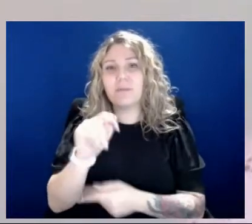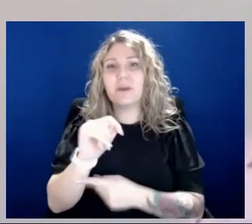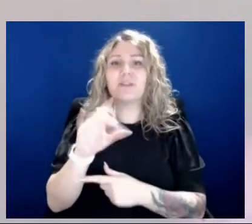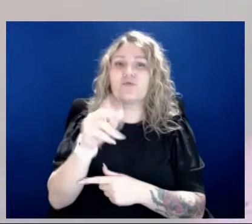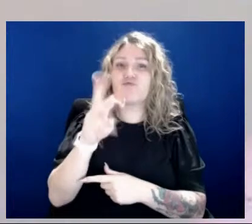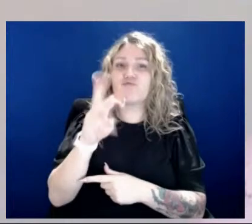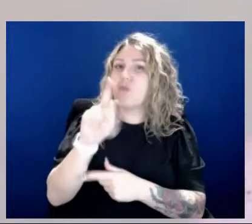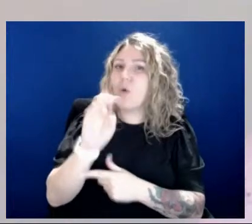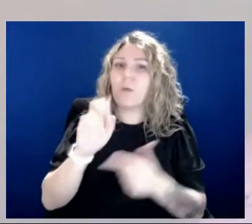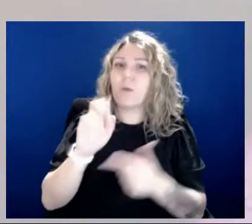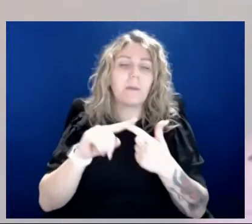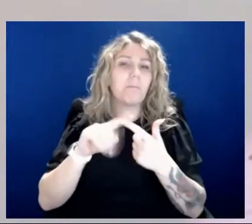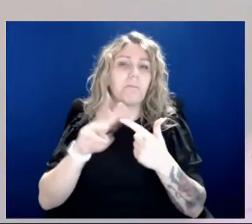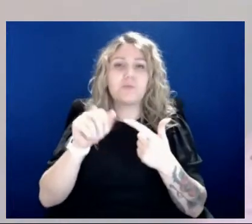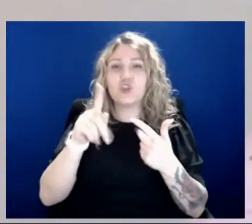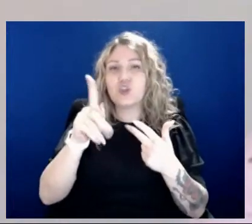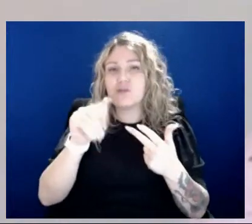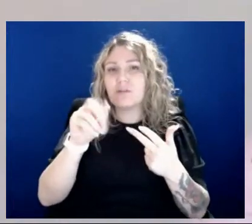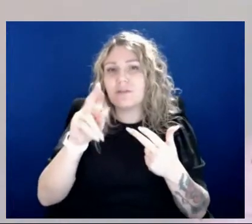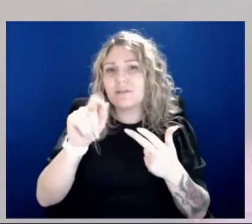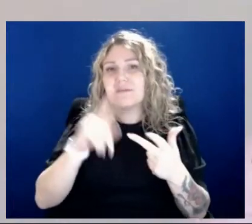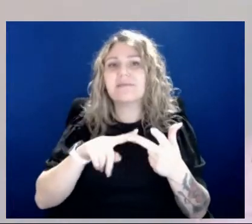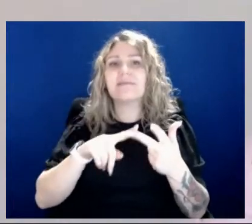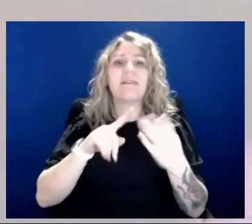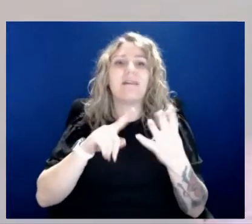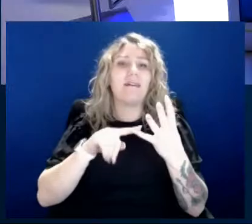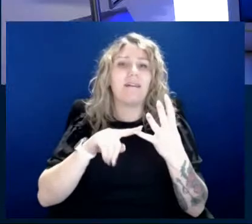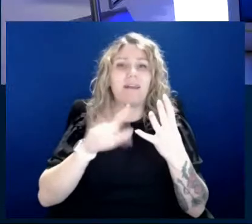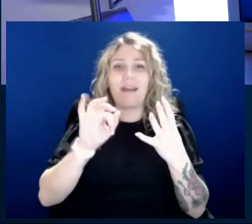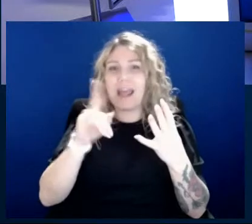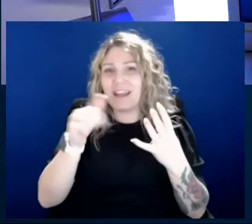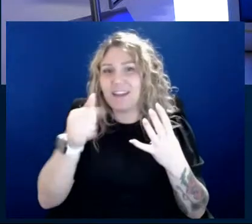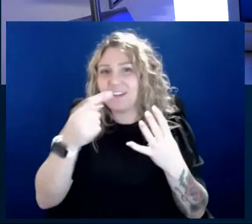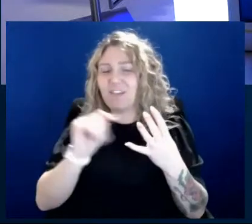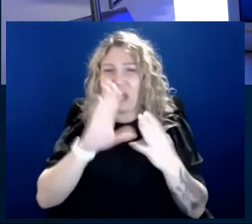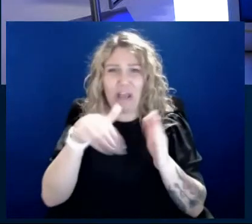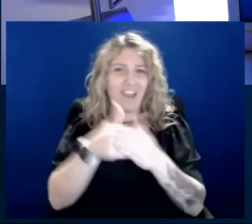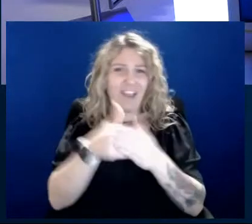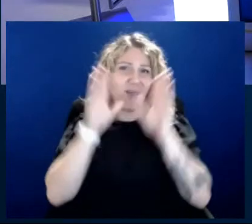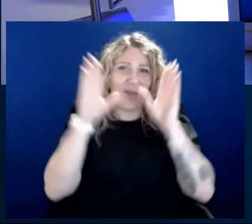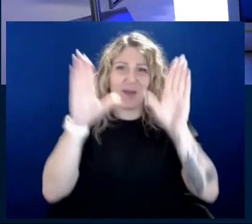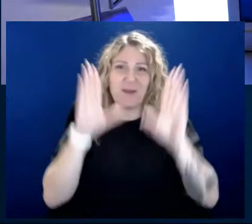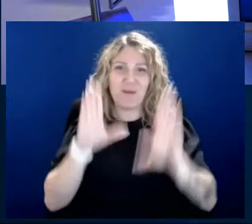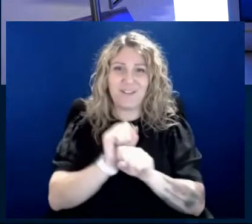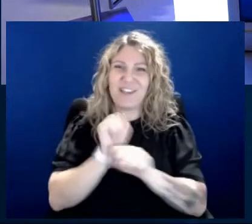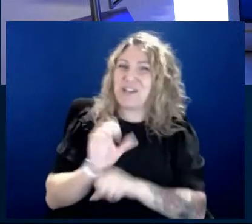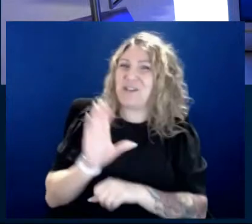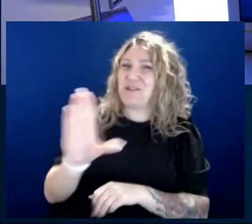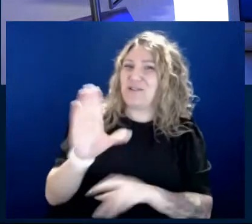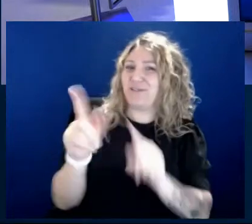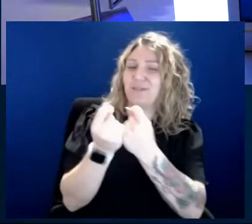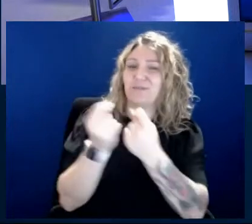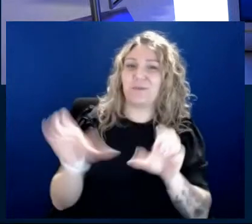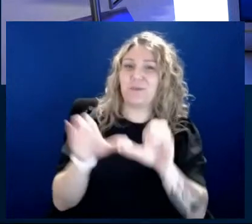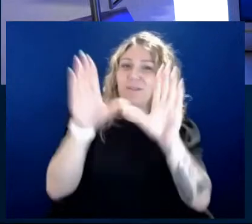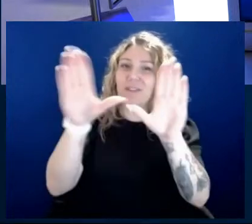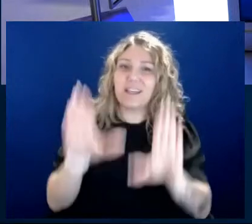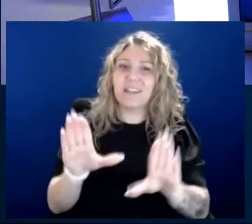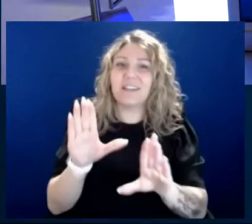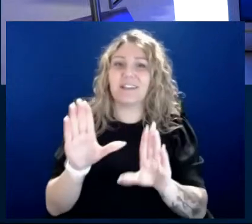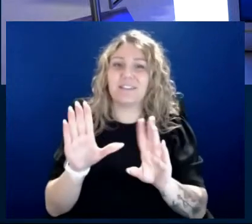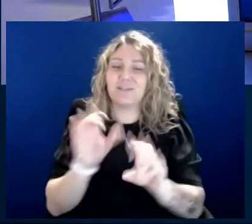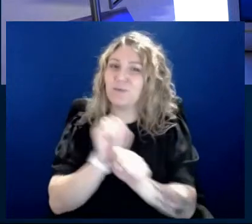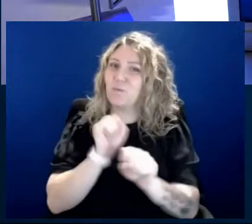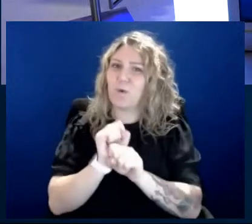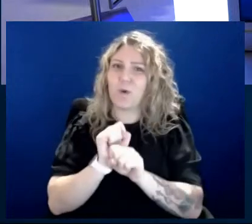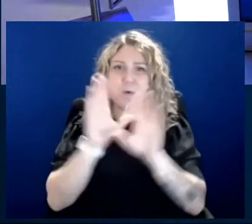and Health. They do a fantastic job. Mariana, you and your team are doing fantastic work, and you're just a great community partner. We appreciate you